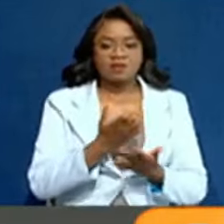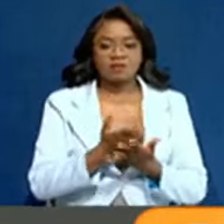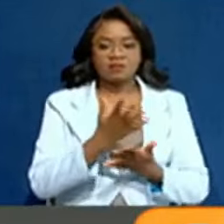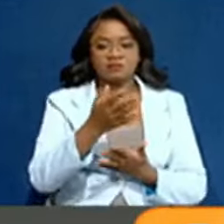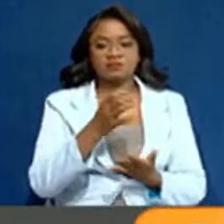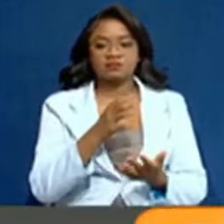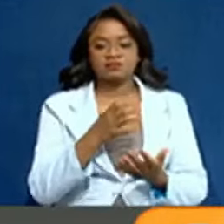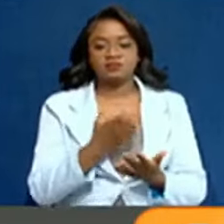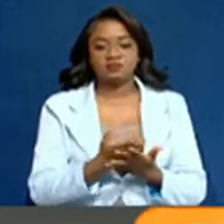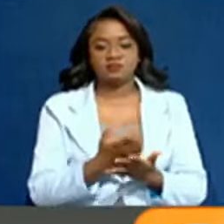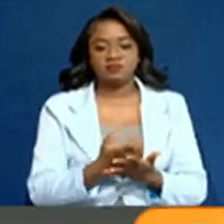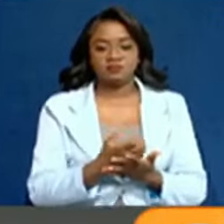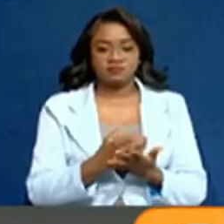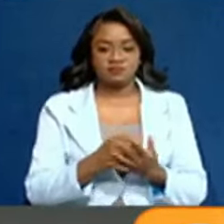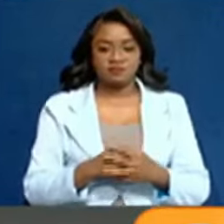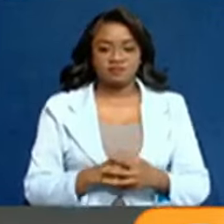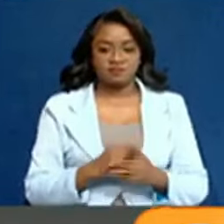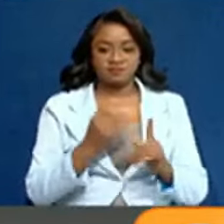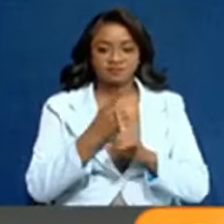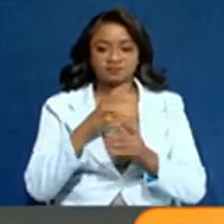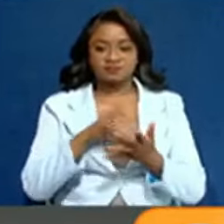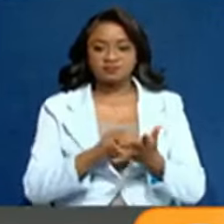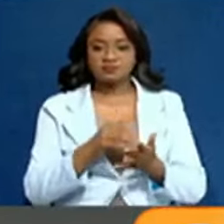in some of the reported cases.